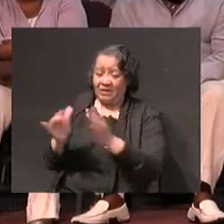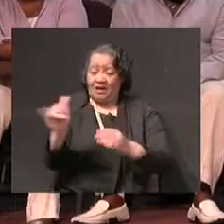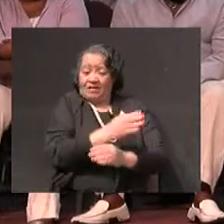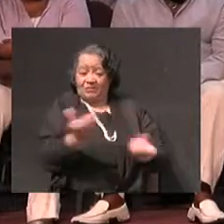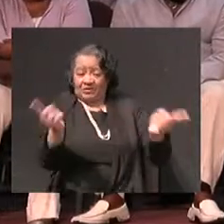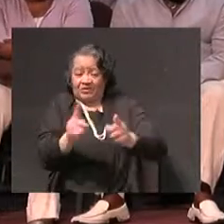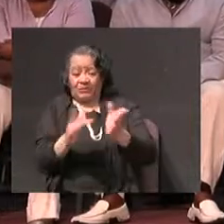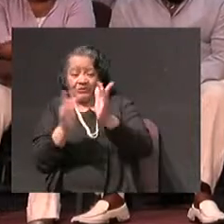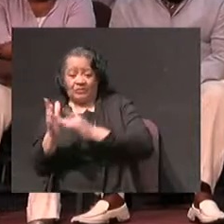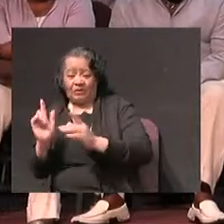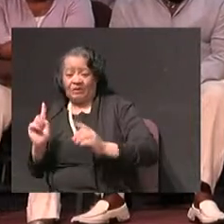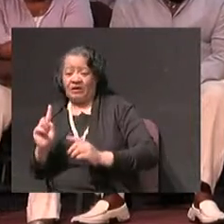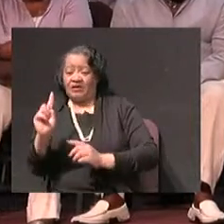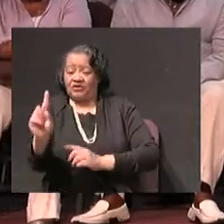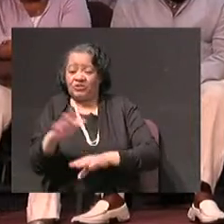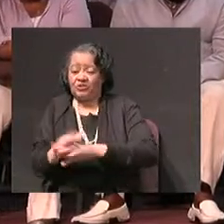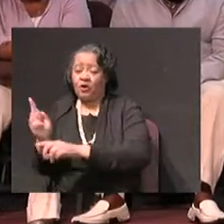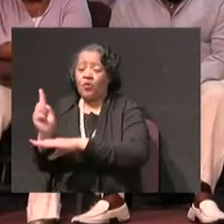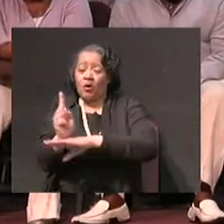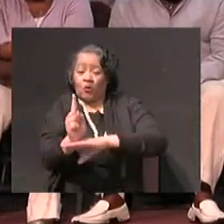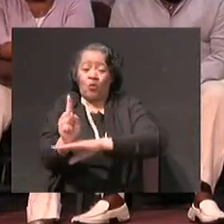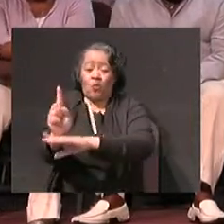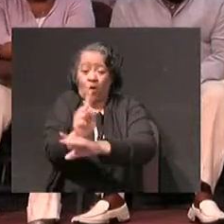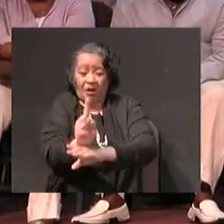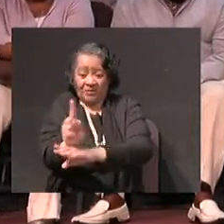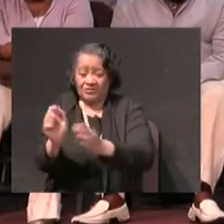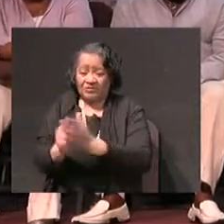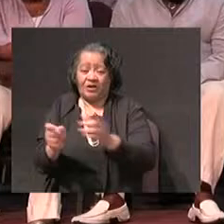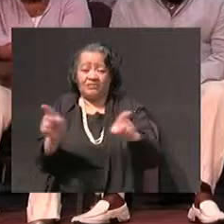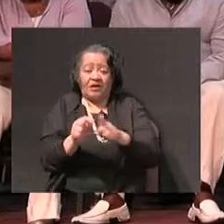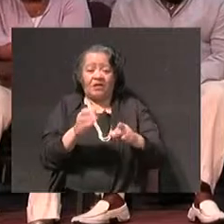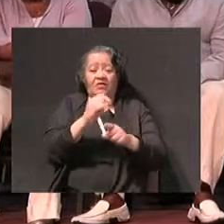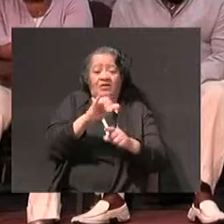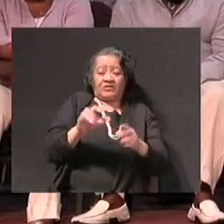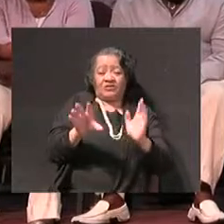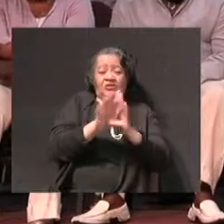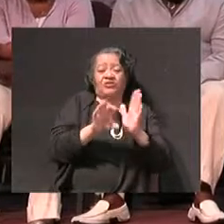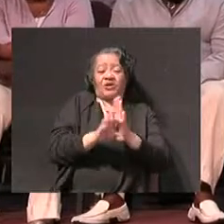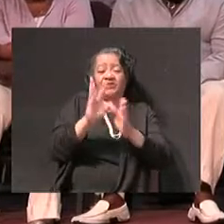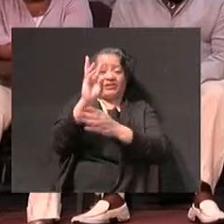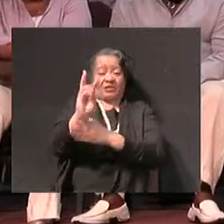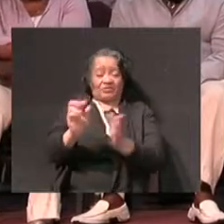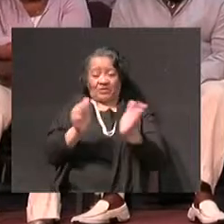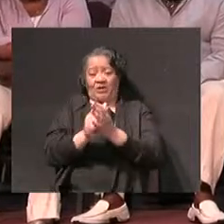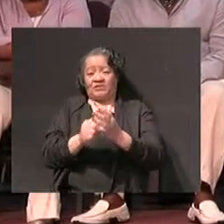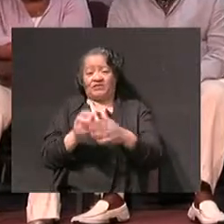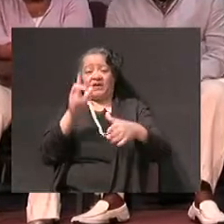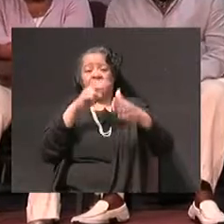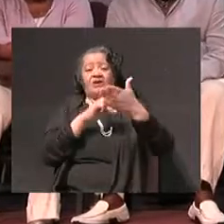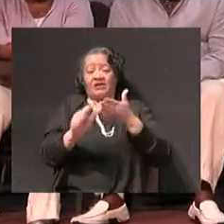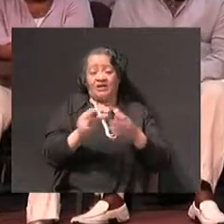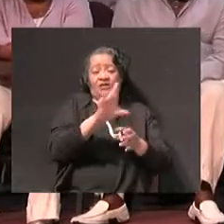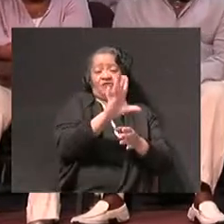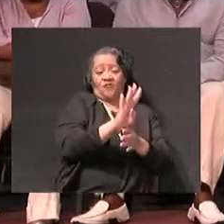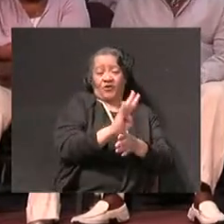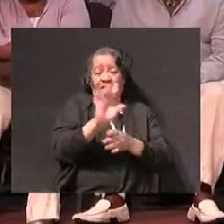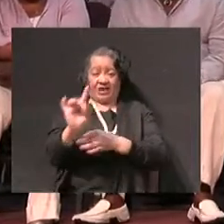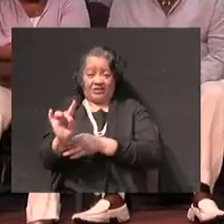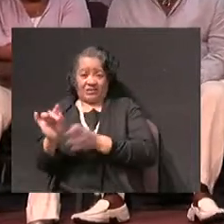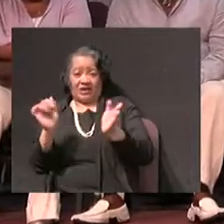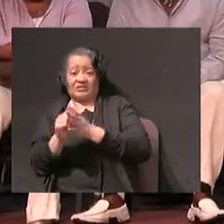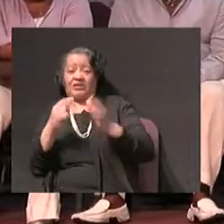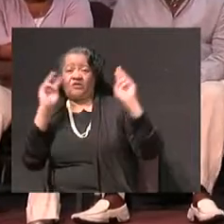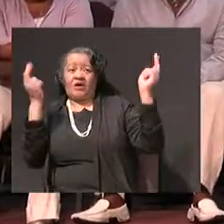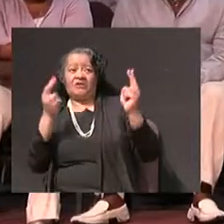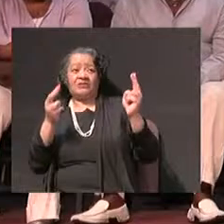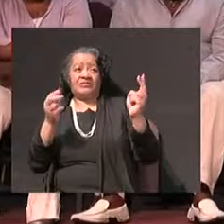thing happened when Jesus walked on water. According to Mark chapter 6, amen, verse 48, it